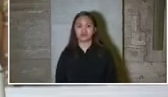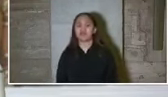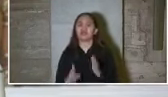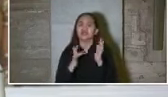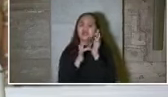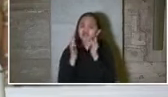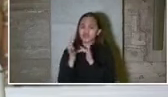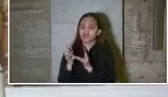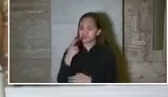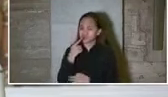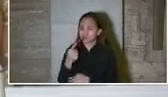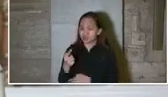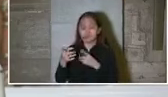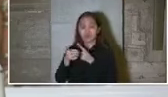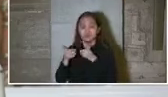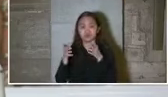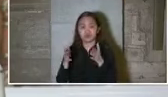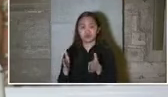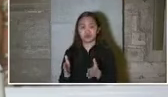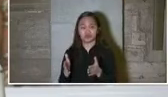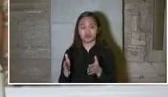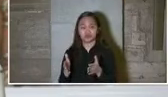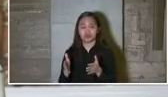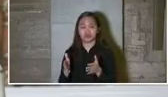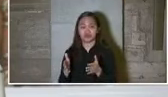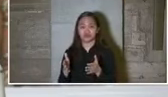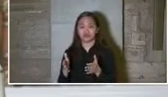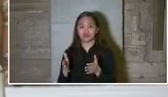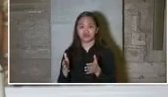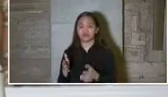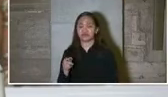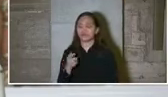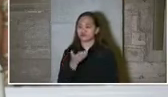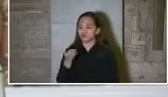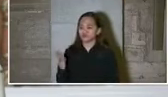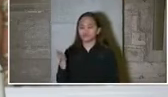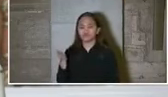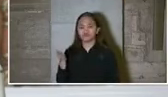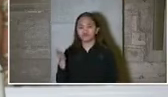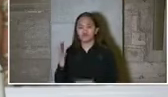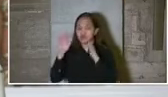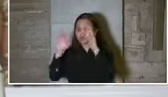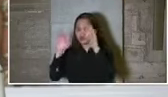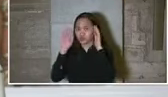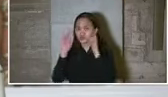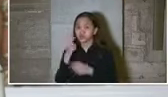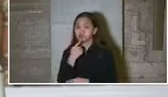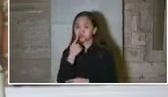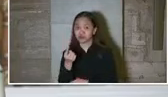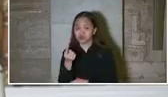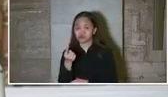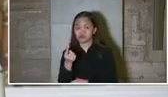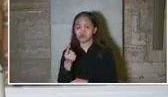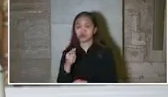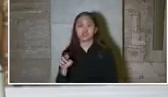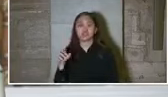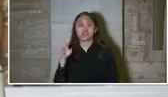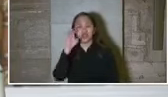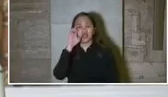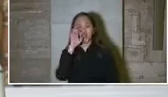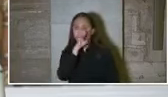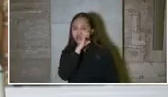Jesus said to his disciples, "You have heard that it was said, an eye for